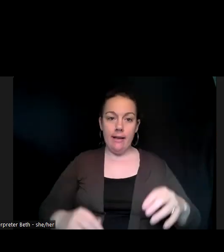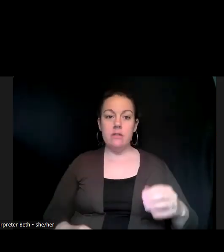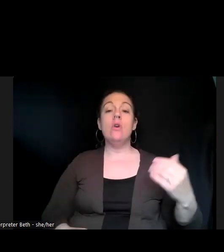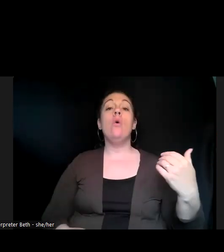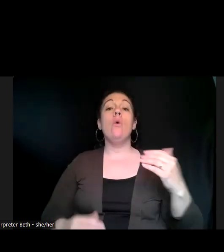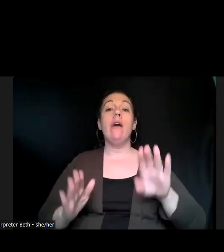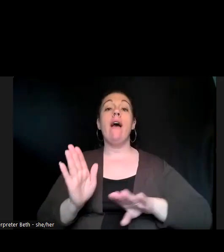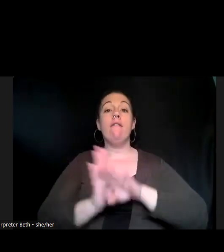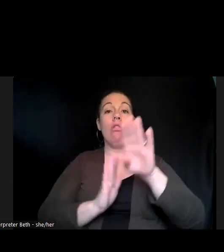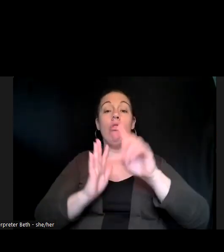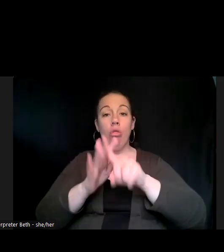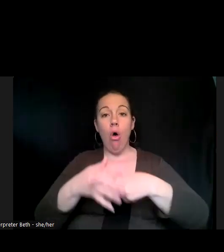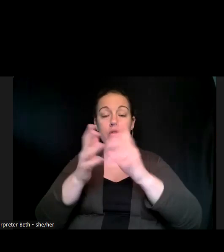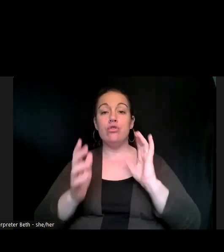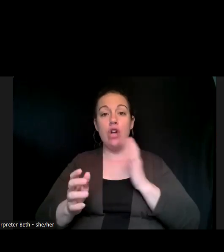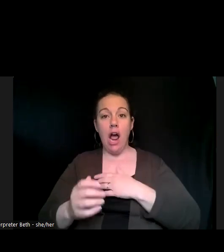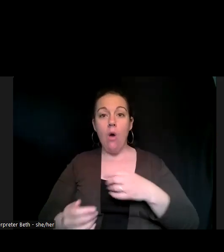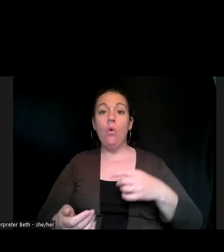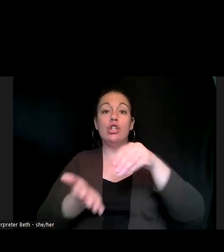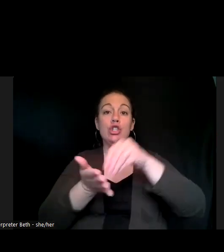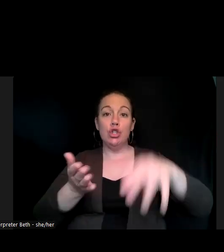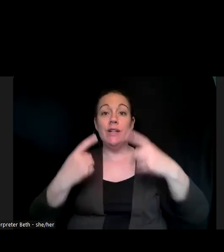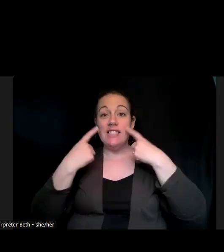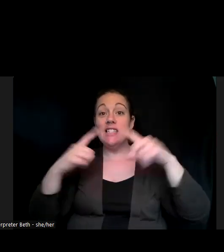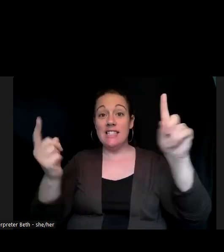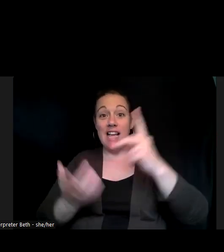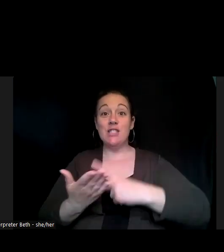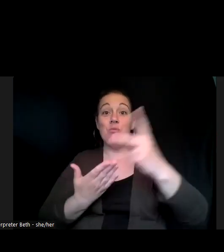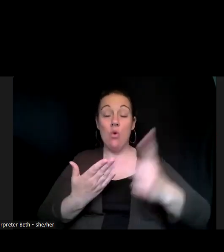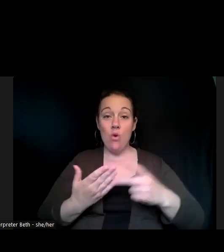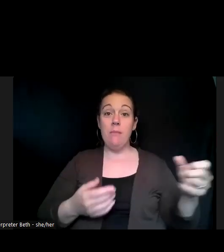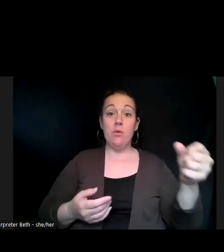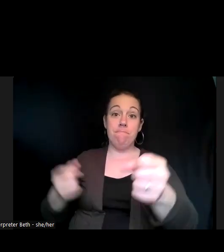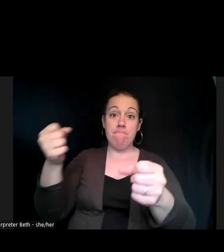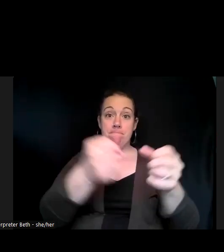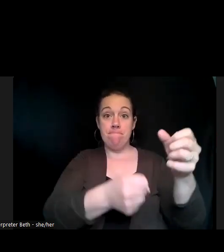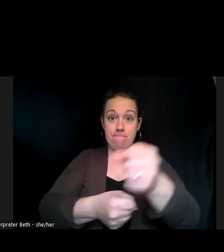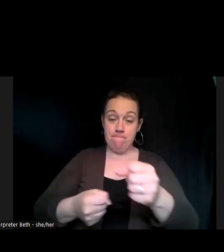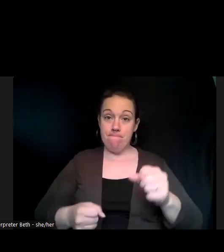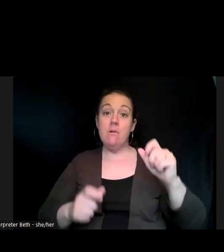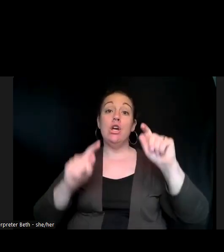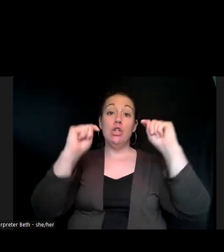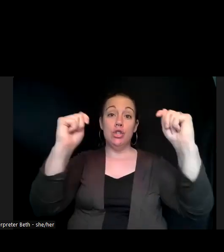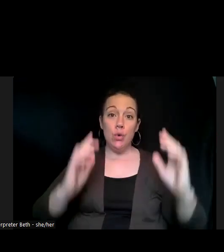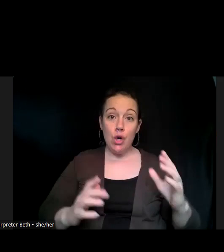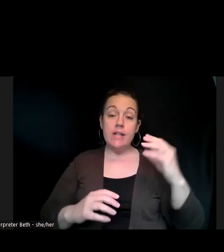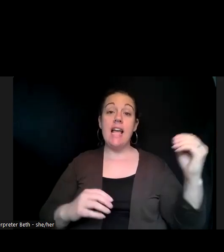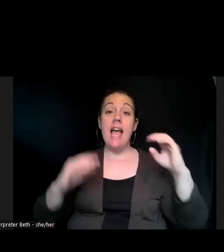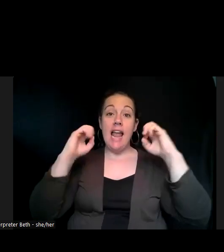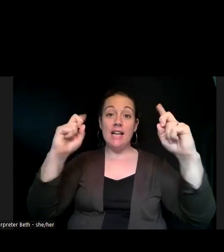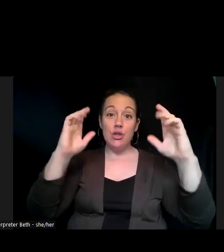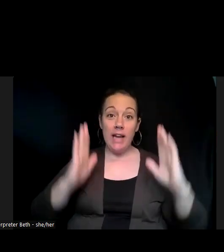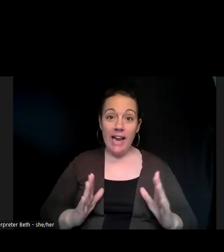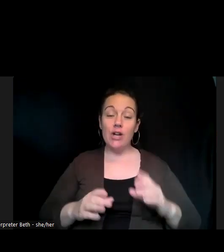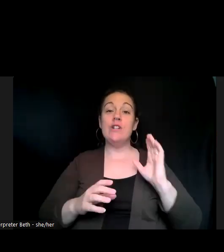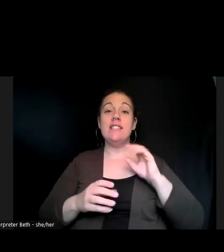calling on our nation to bring 250,000 more mentors and tutors into our schools, and the Engage Every Student initiative, which is focused on ensuring